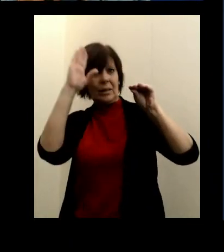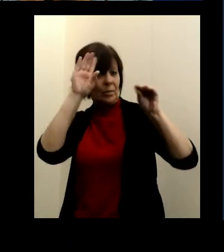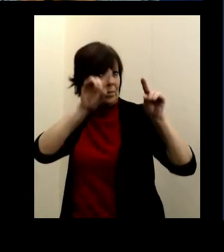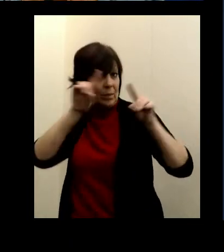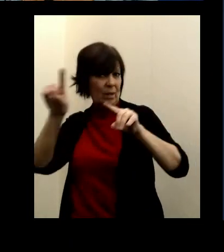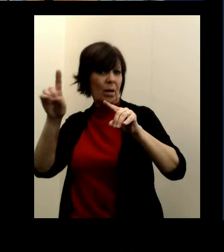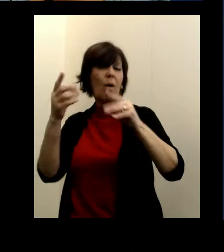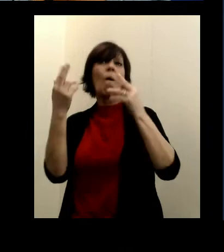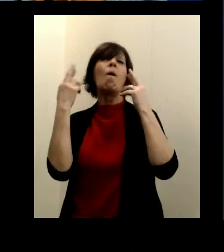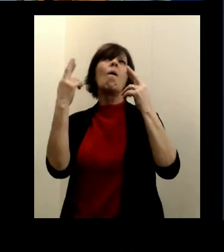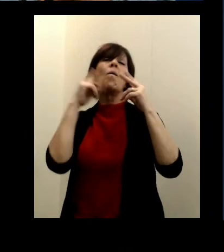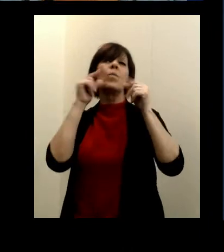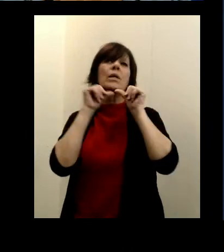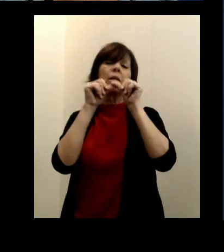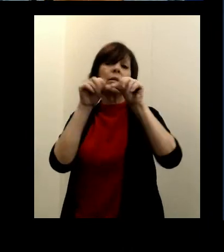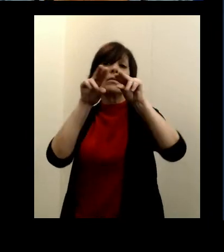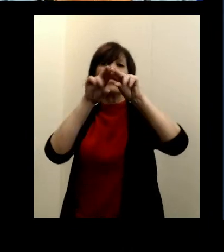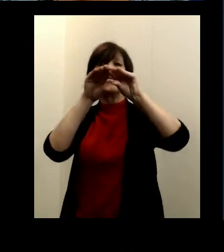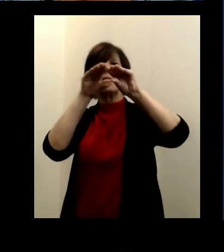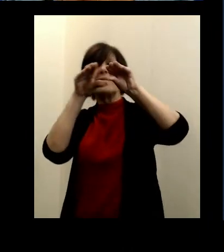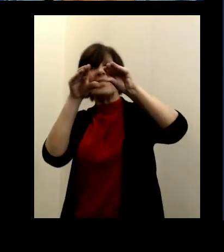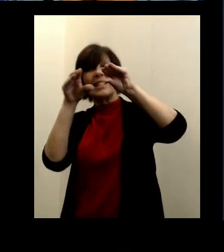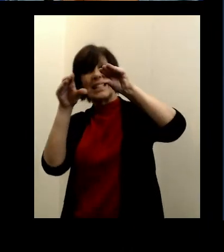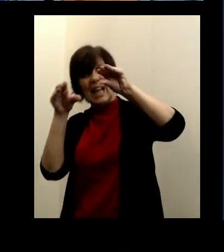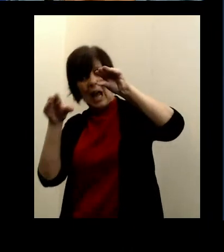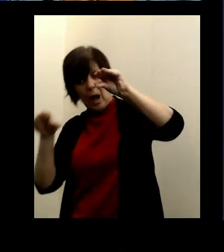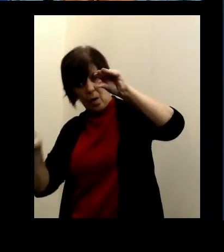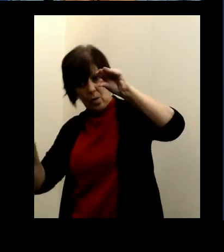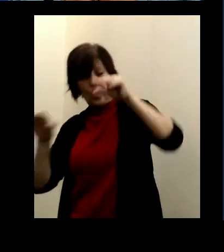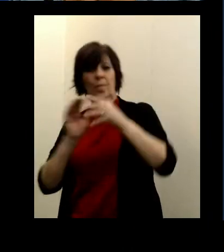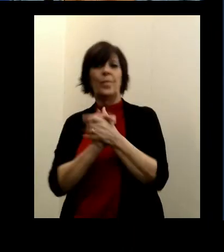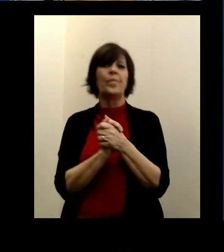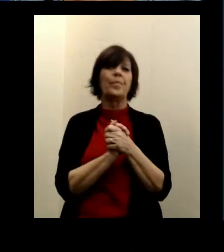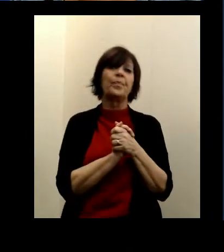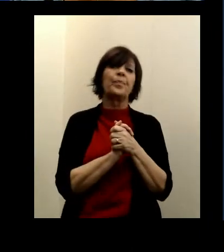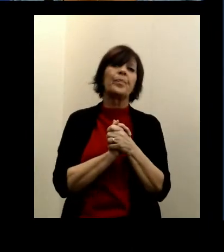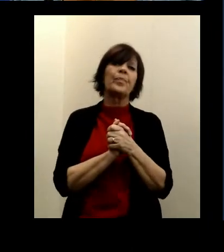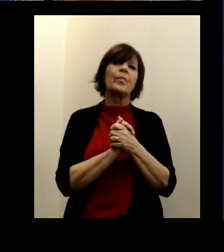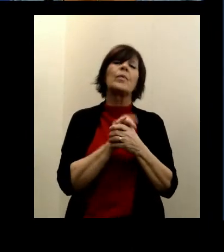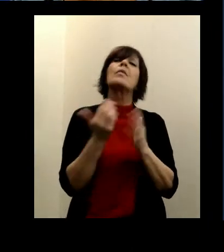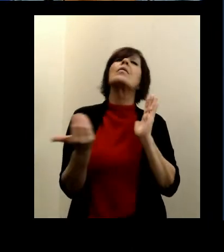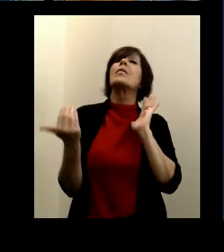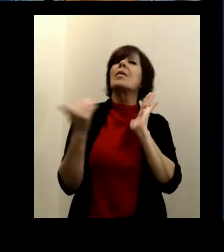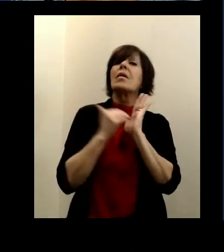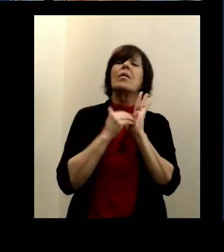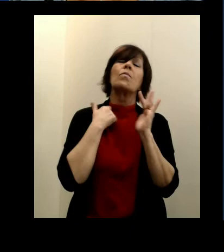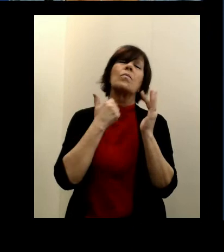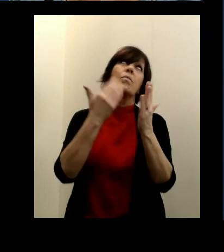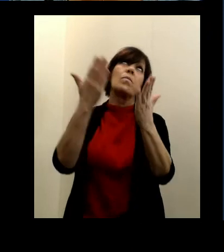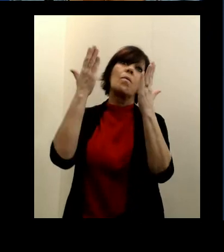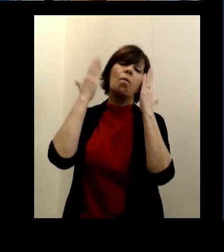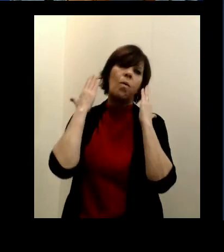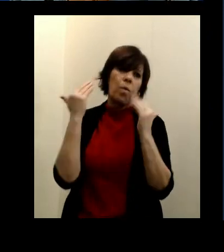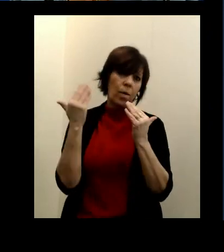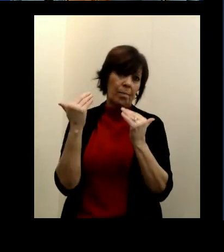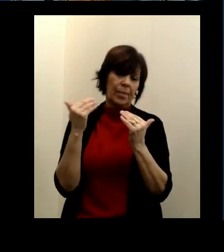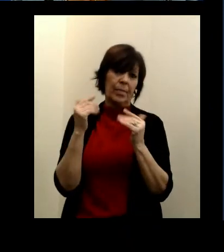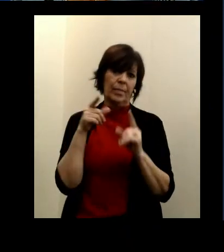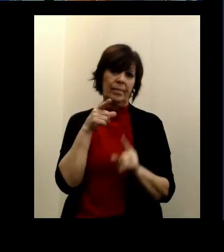will continue to trend in our COVID-19 hospital census. So we're hoping that as